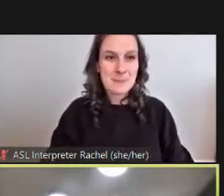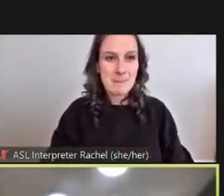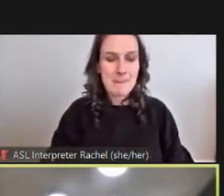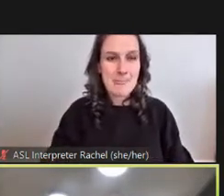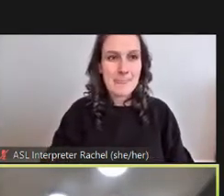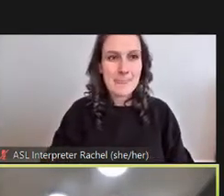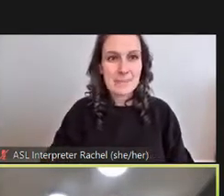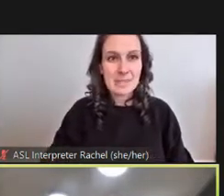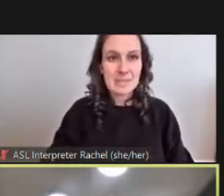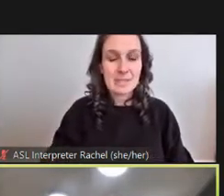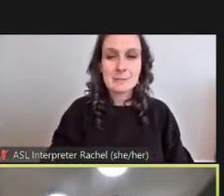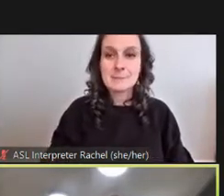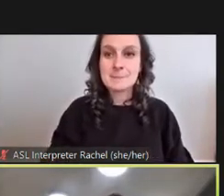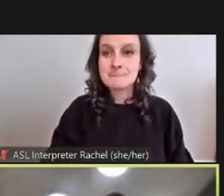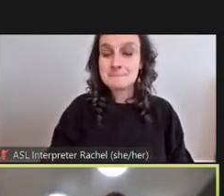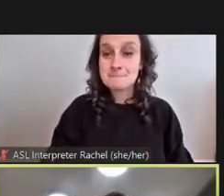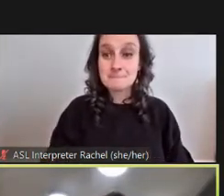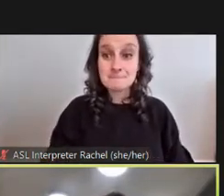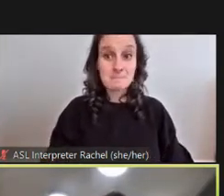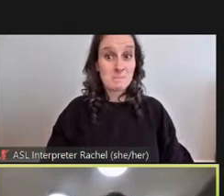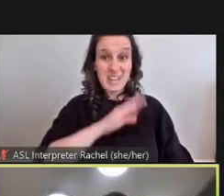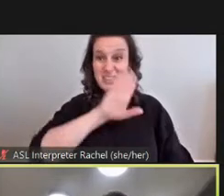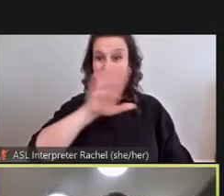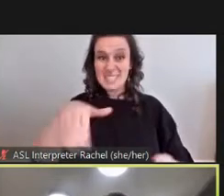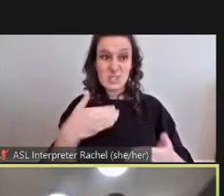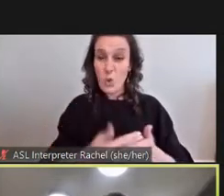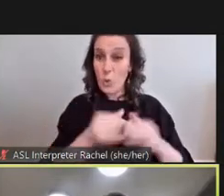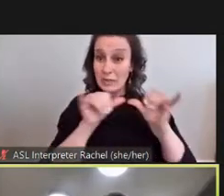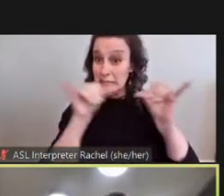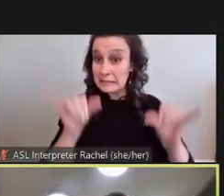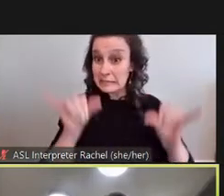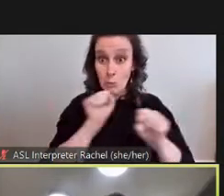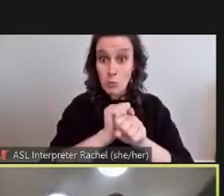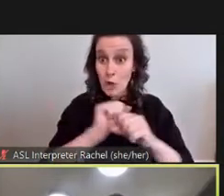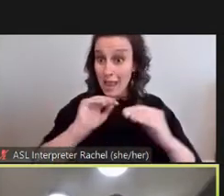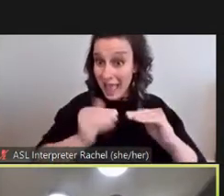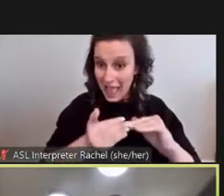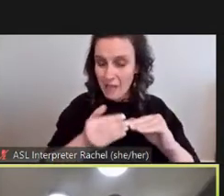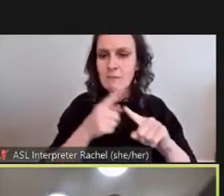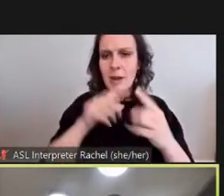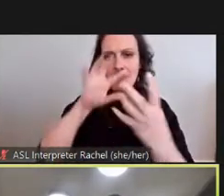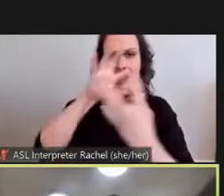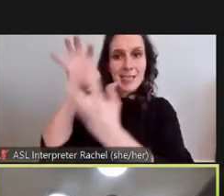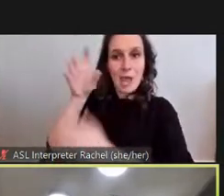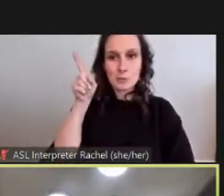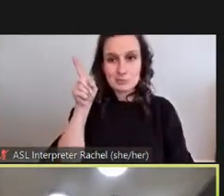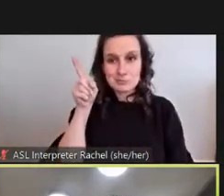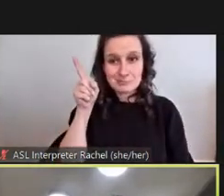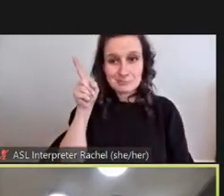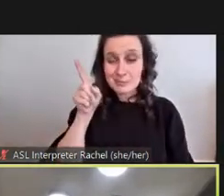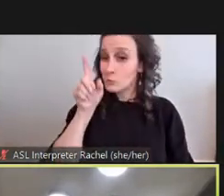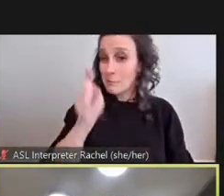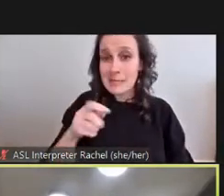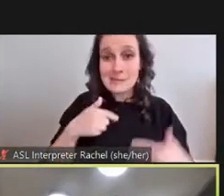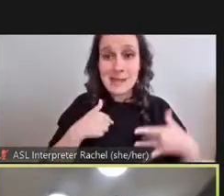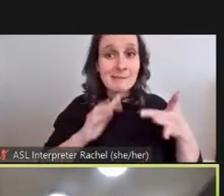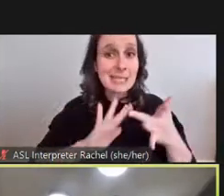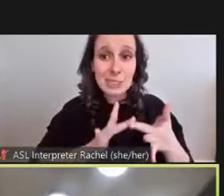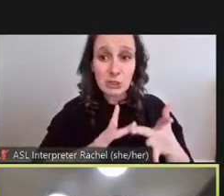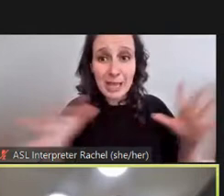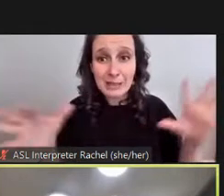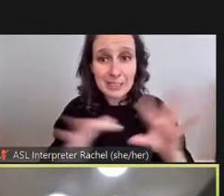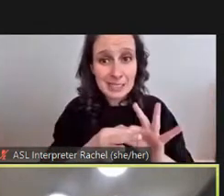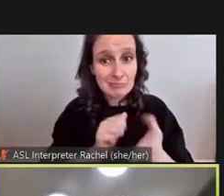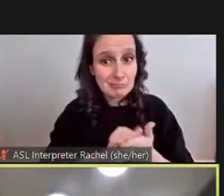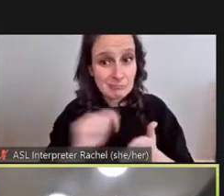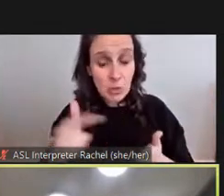The whole solution works via the cloud. So all you need is some form of internet connection. It can